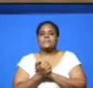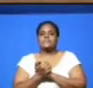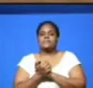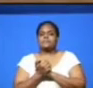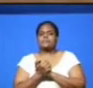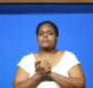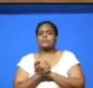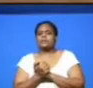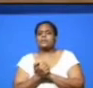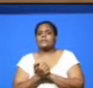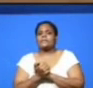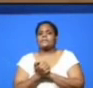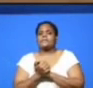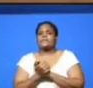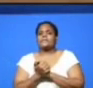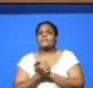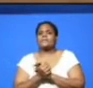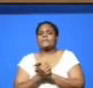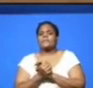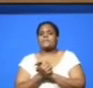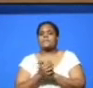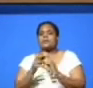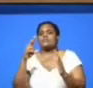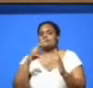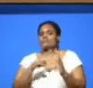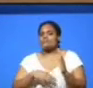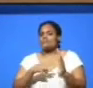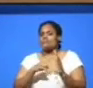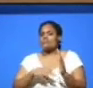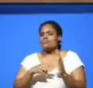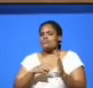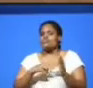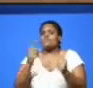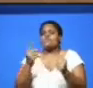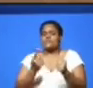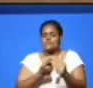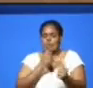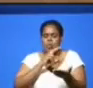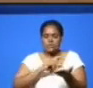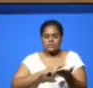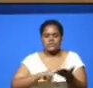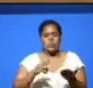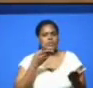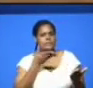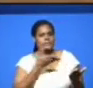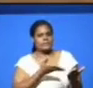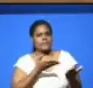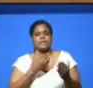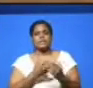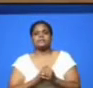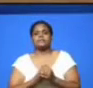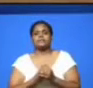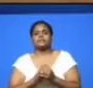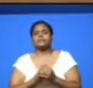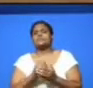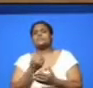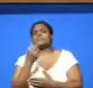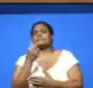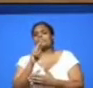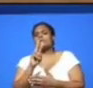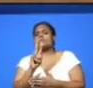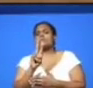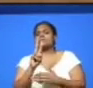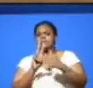And I'd like you to begin with me at the very first verse. That's Revelation